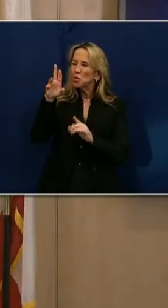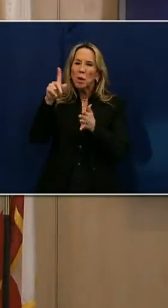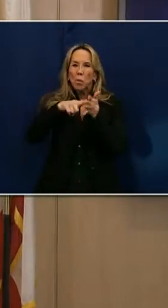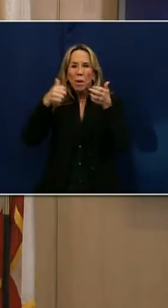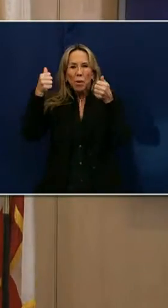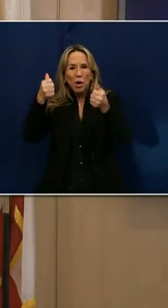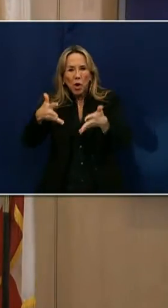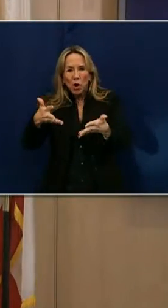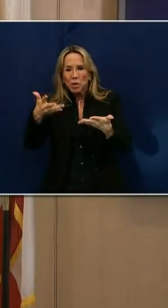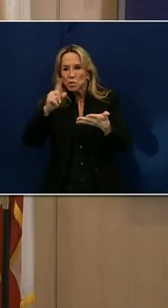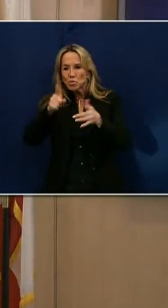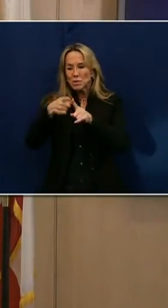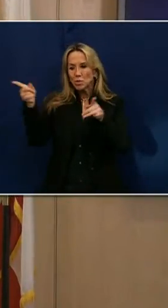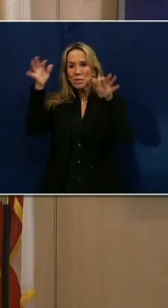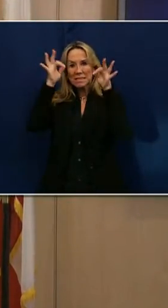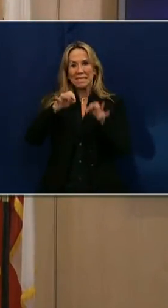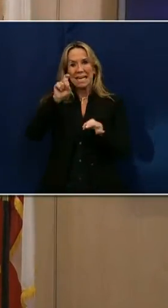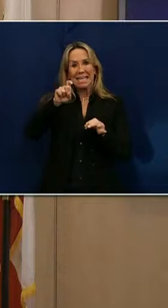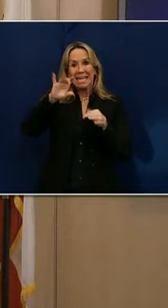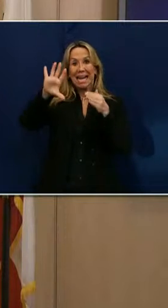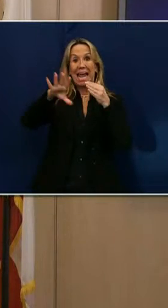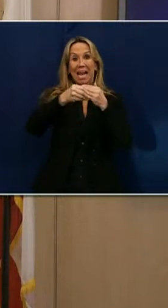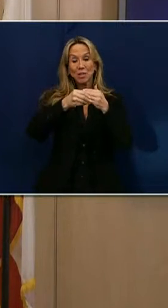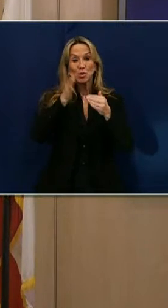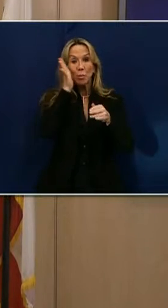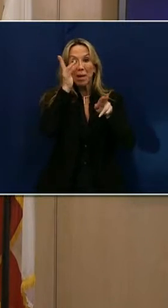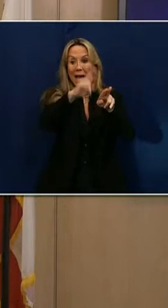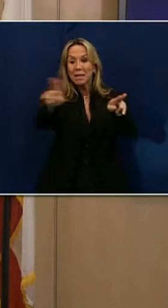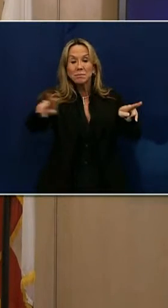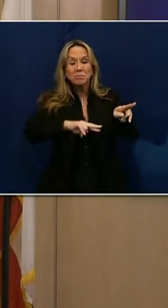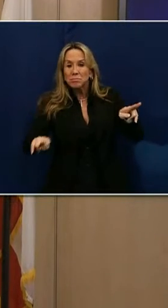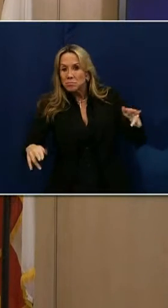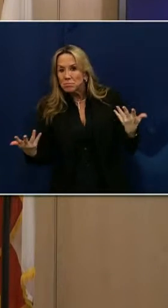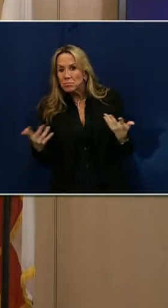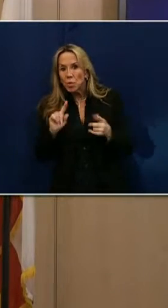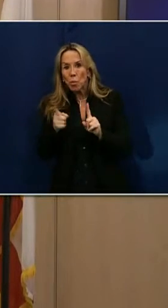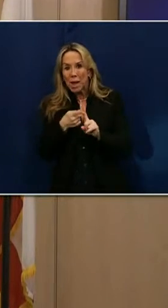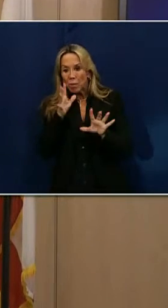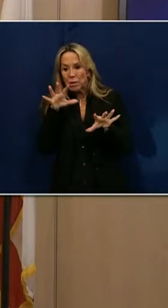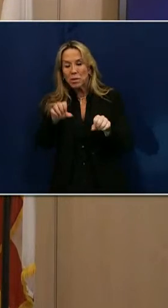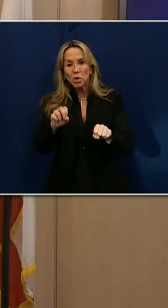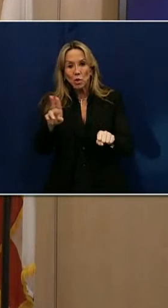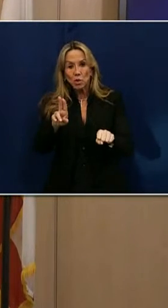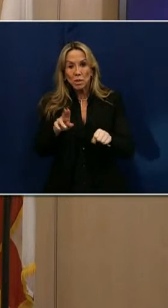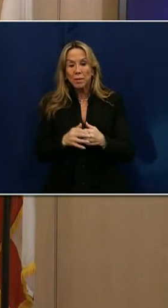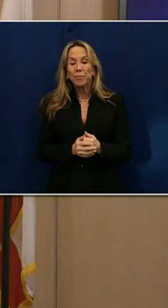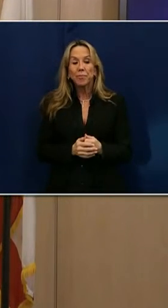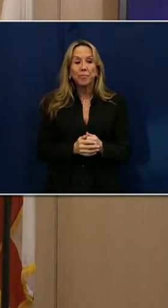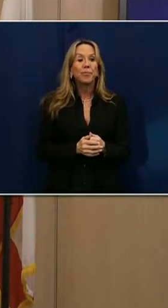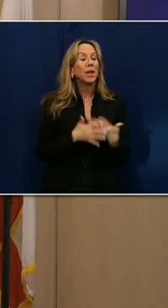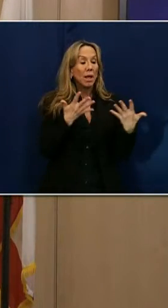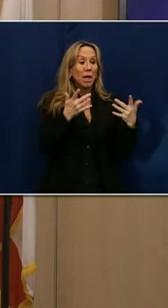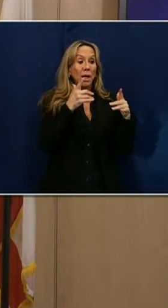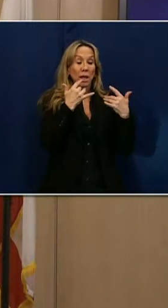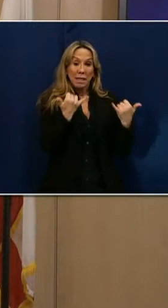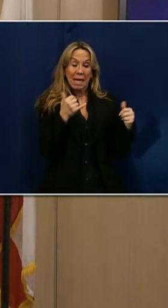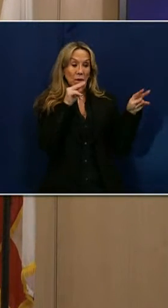be used? For right now, what they are monitoring ICU,